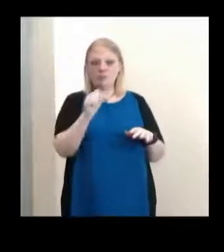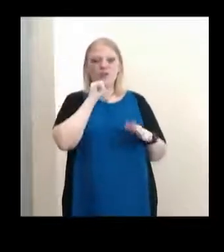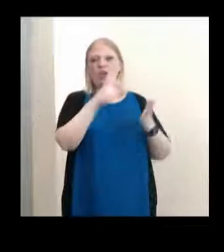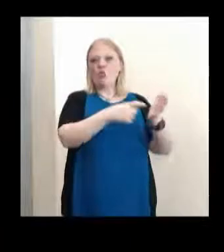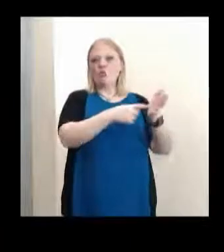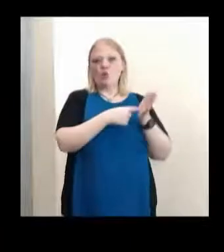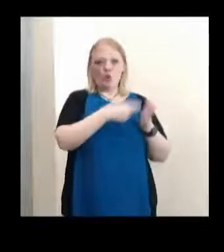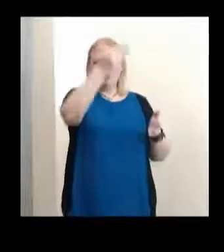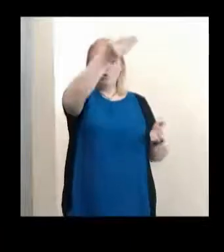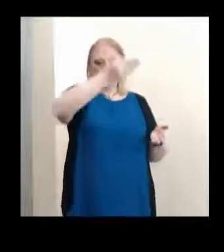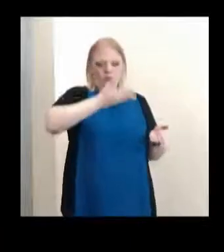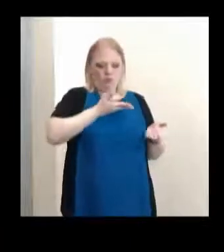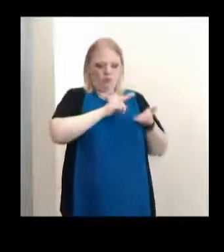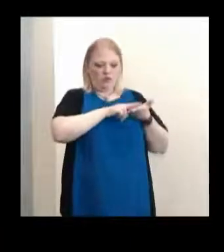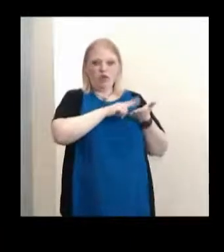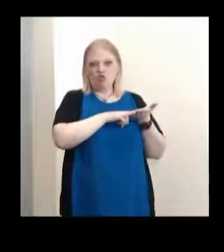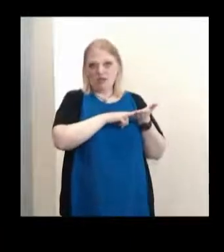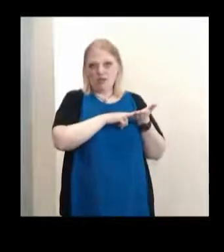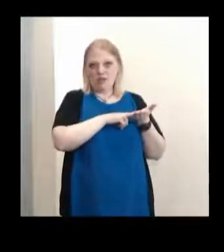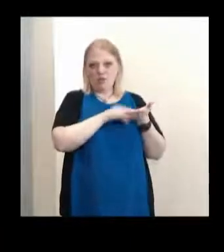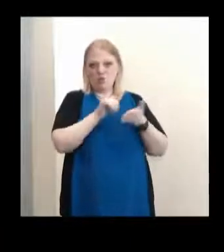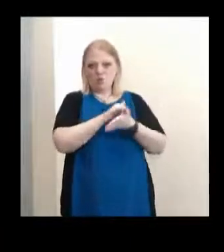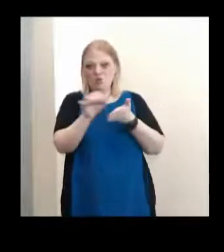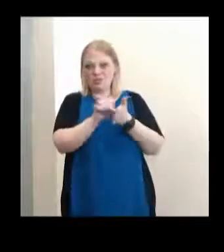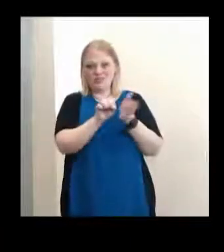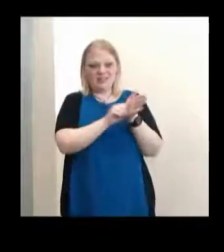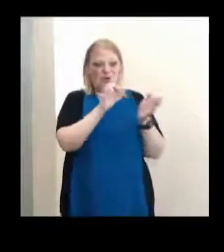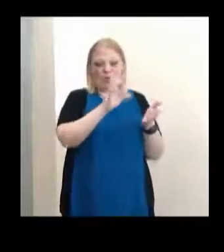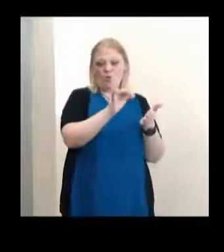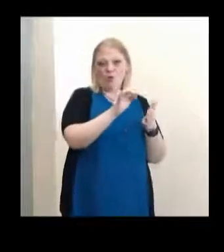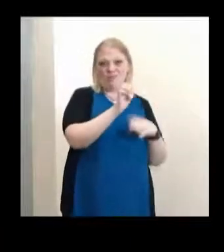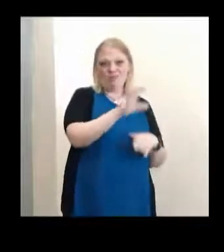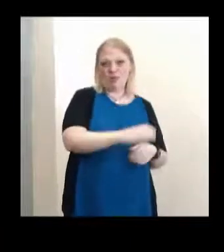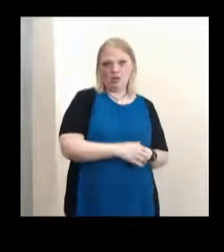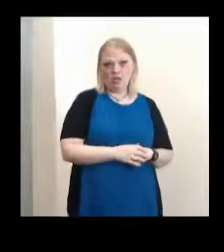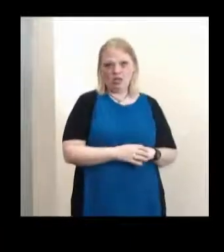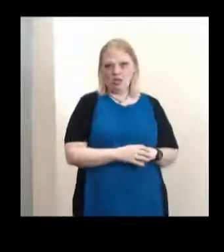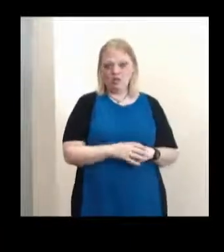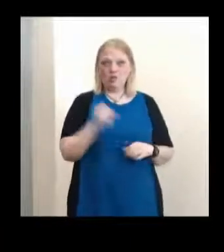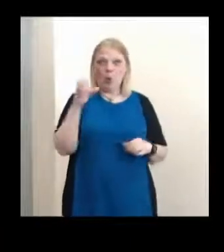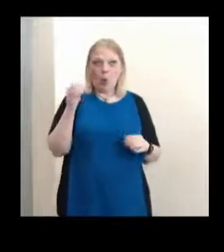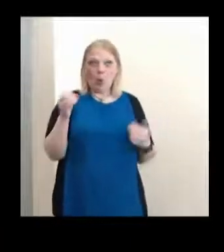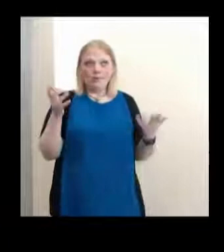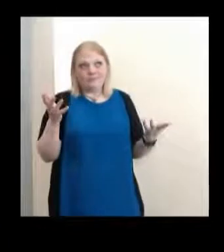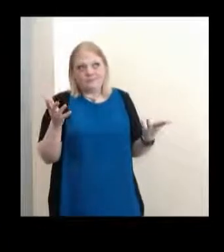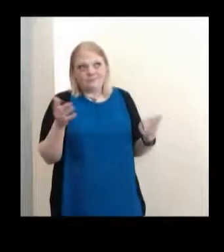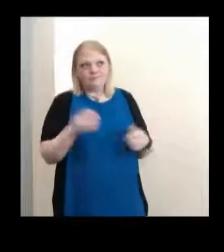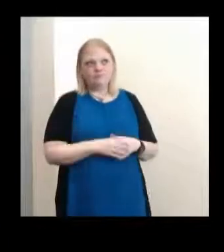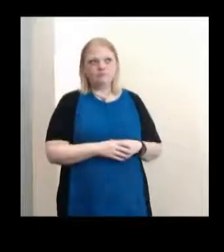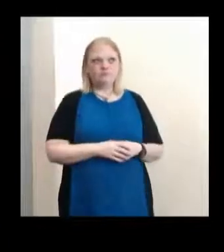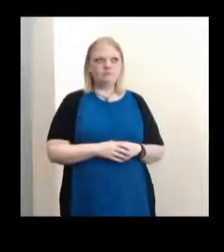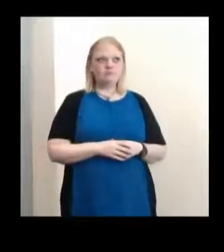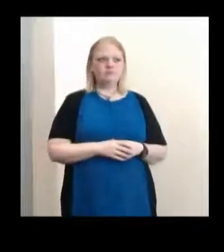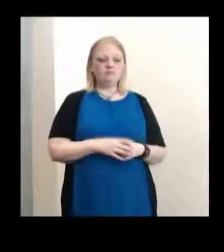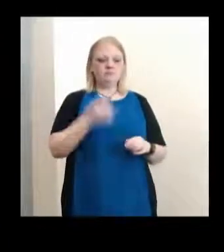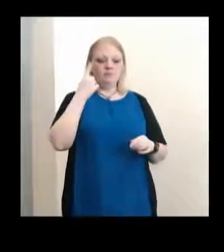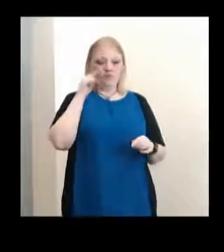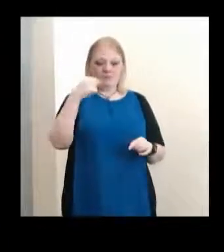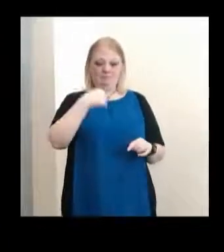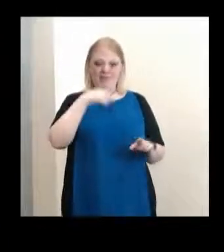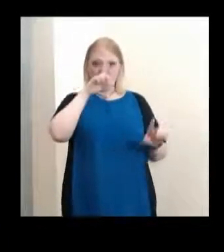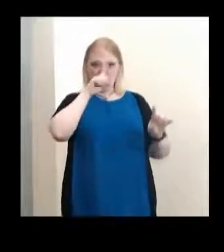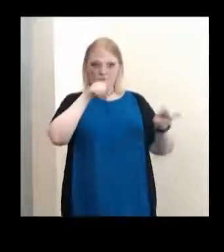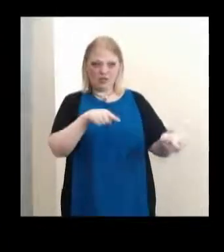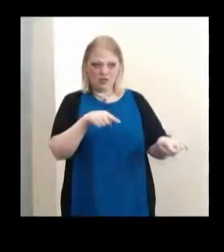required to provide that contract to either New York State or Erie County. So for me to answer